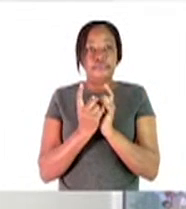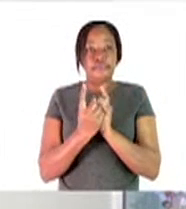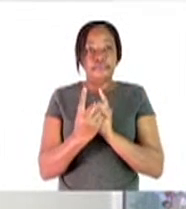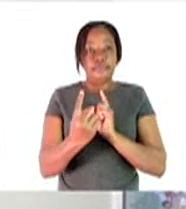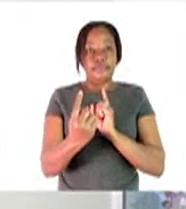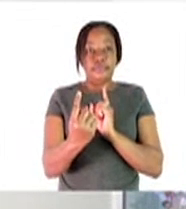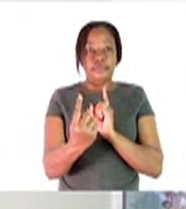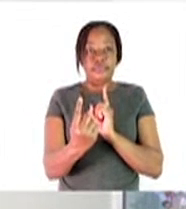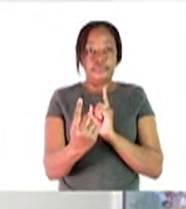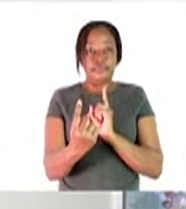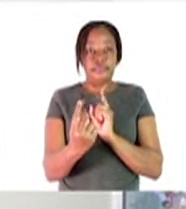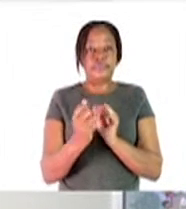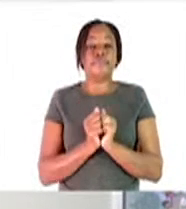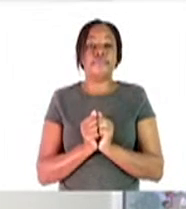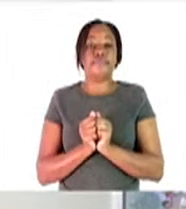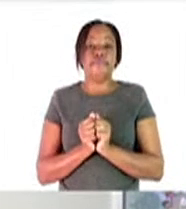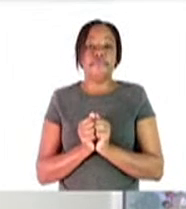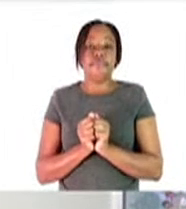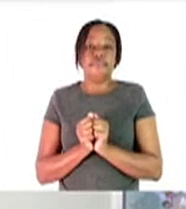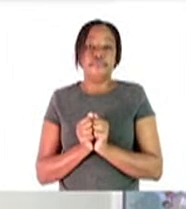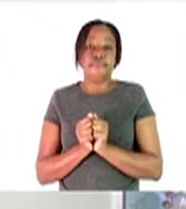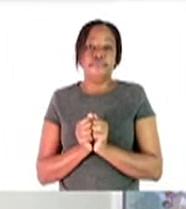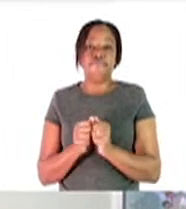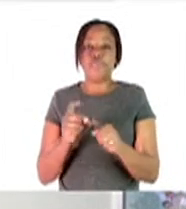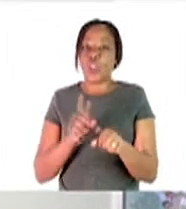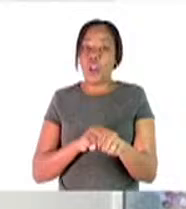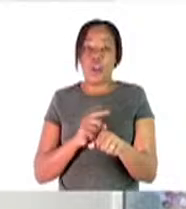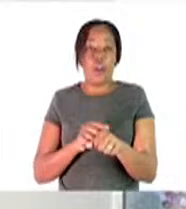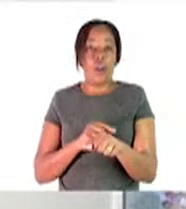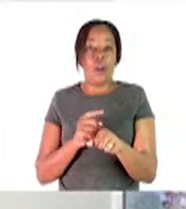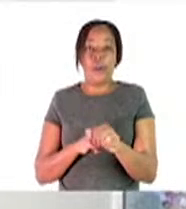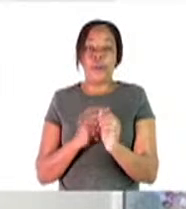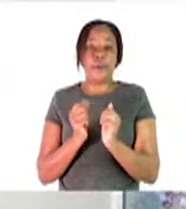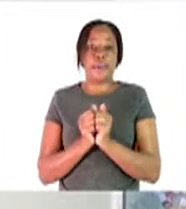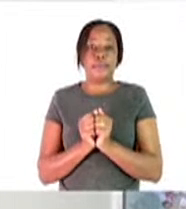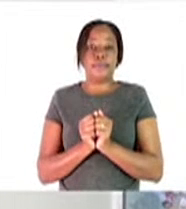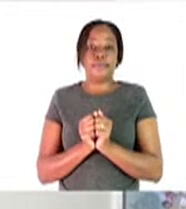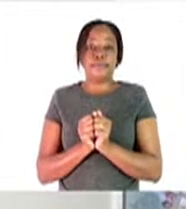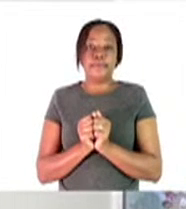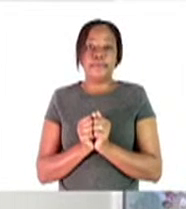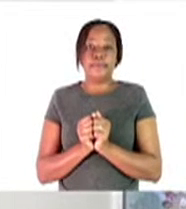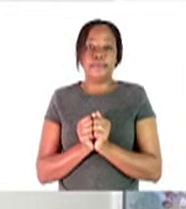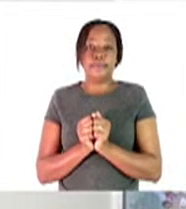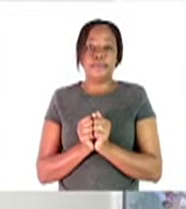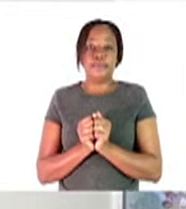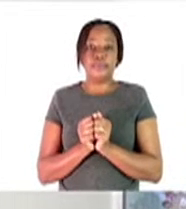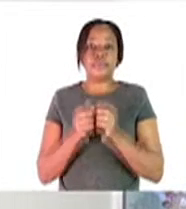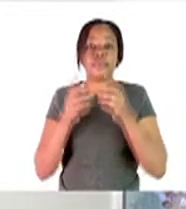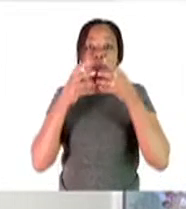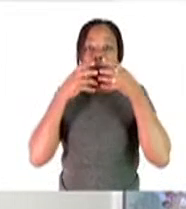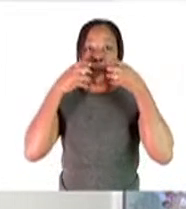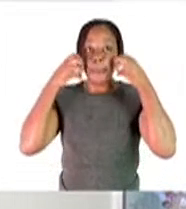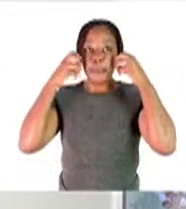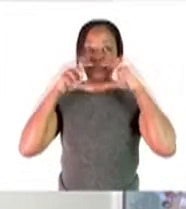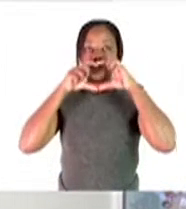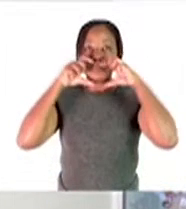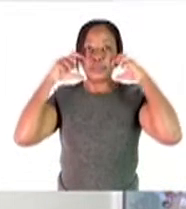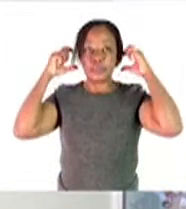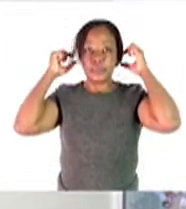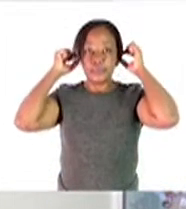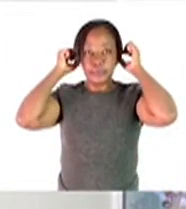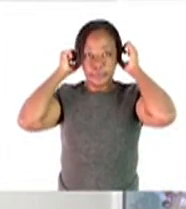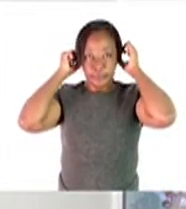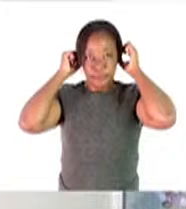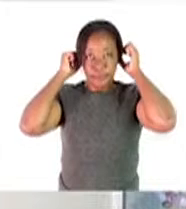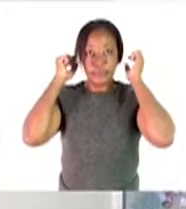have that one, then you are at the safest place. And make sure you always put your mask, if you have a mask, when you